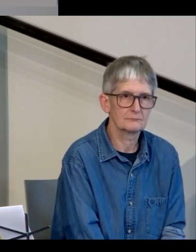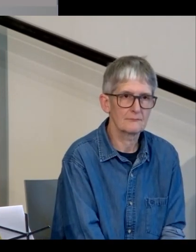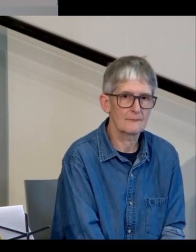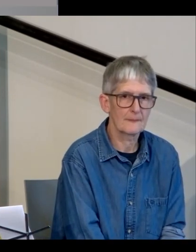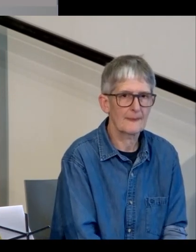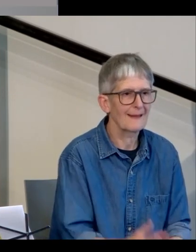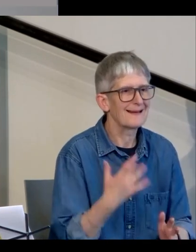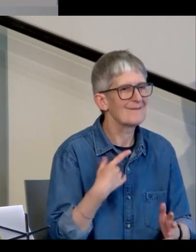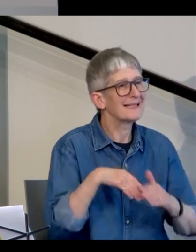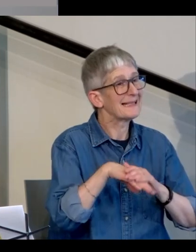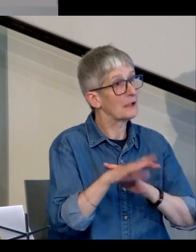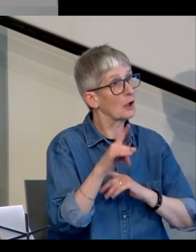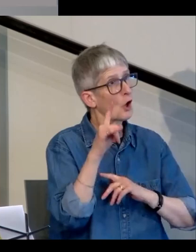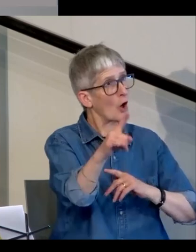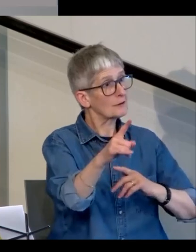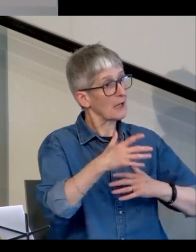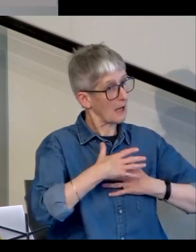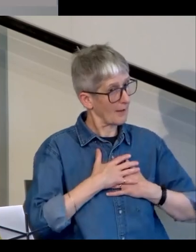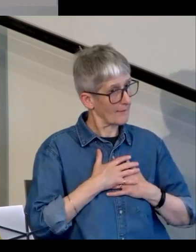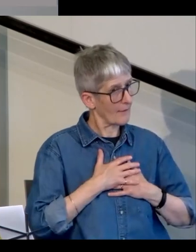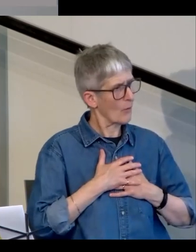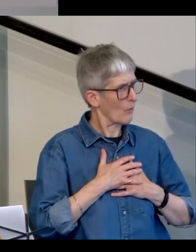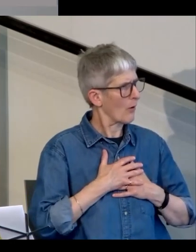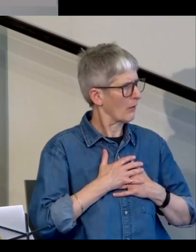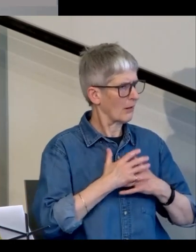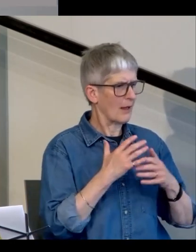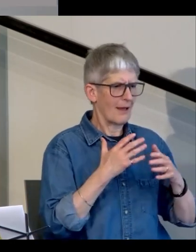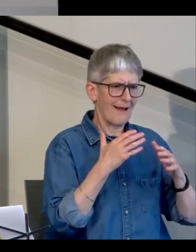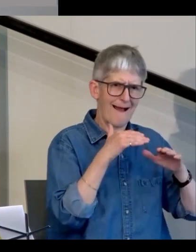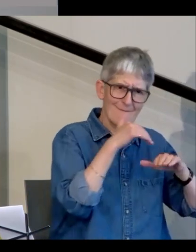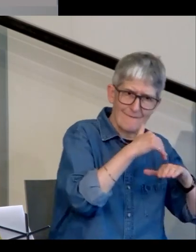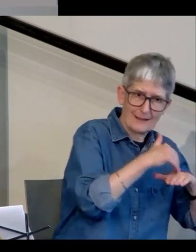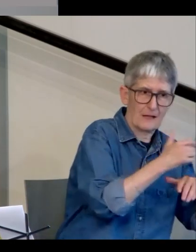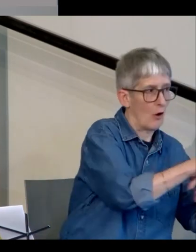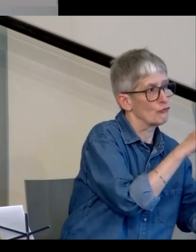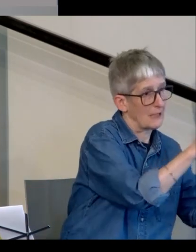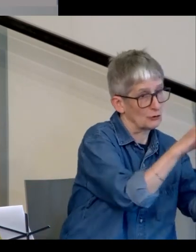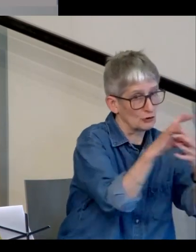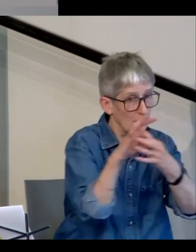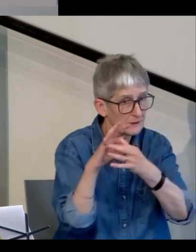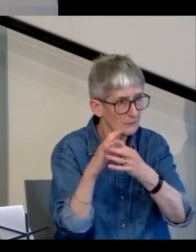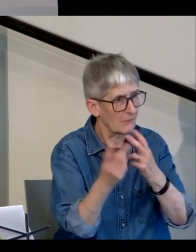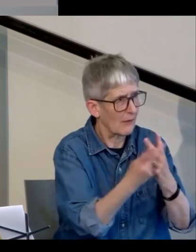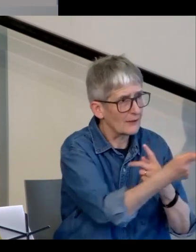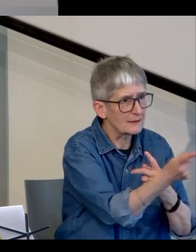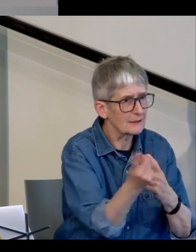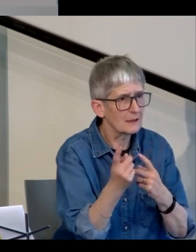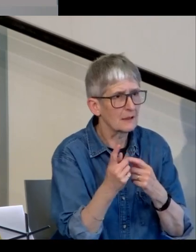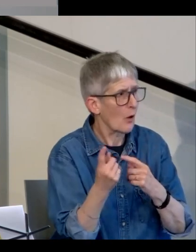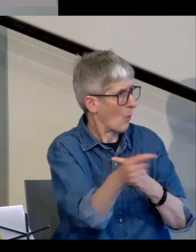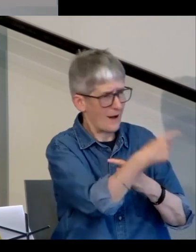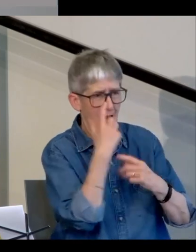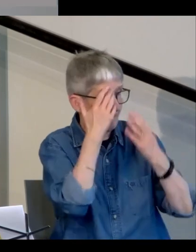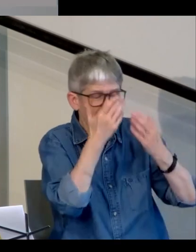Living in God's love will also reflect in our relationships with others. Says 12, verse 12, no one has ever seen